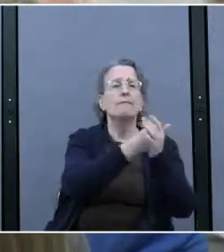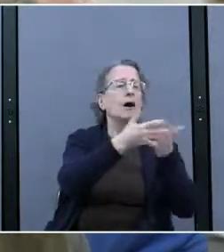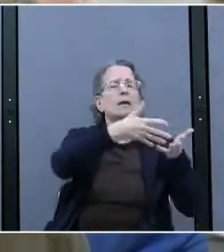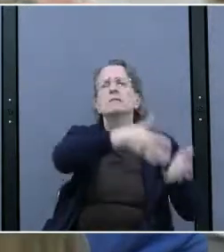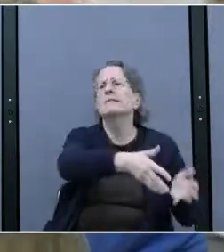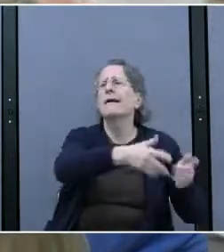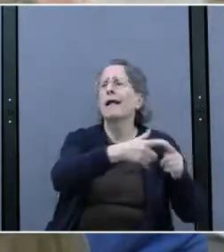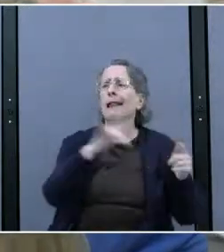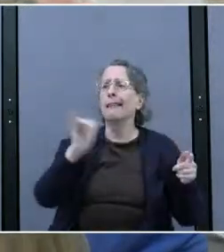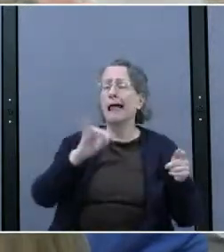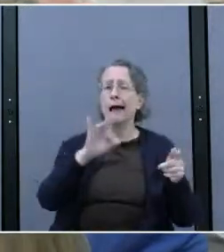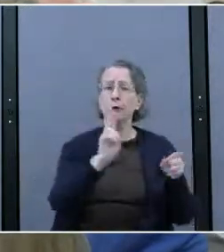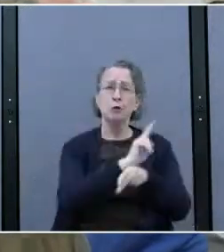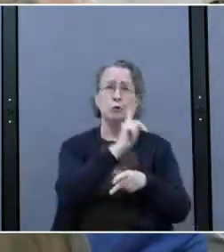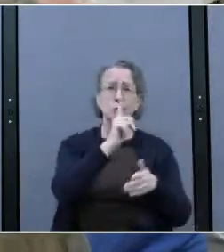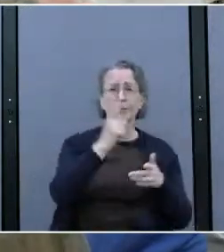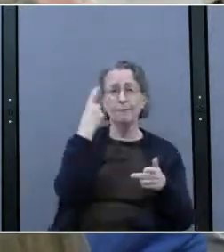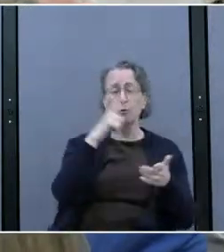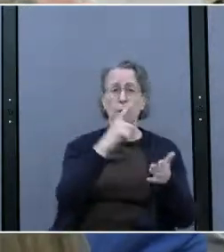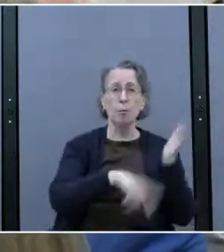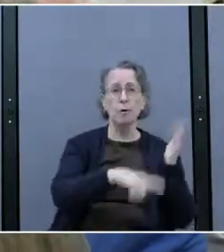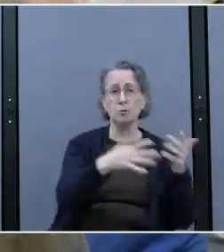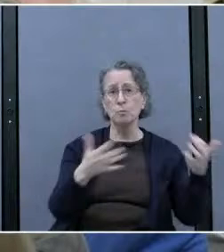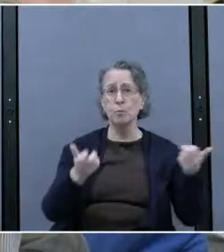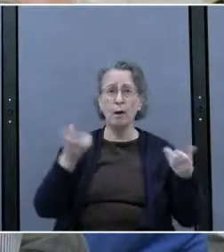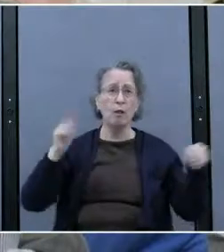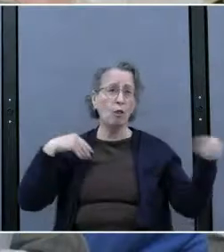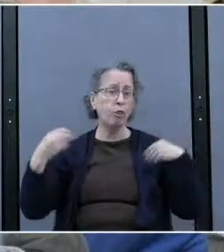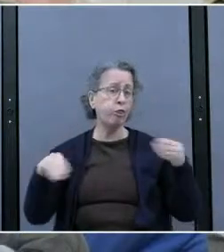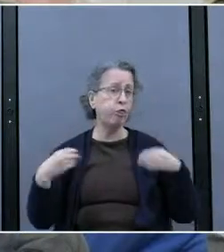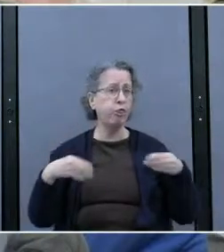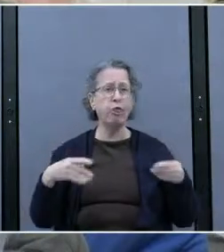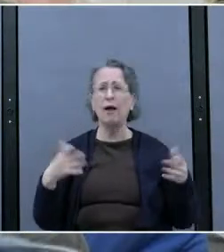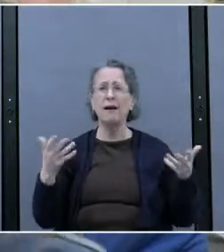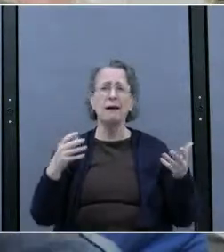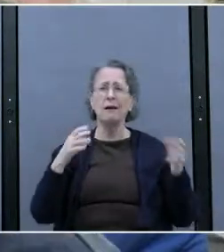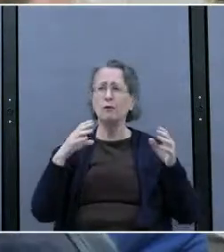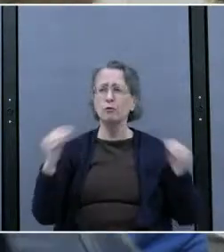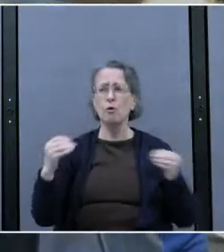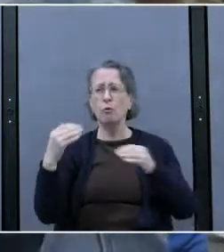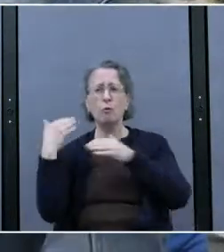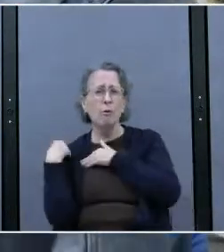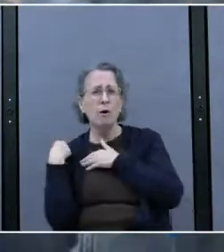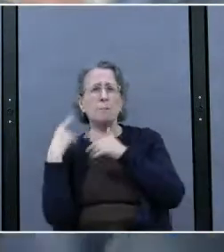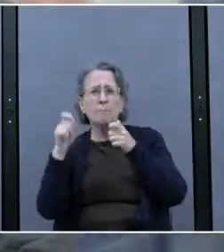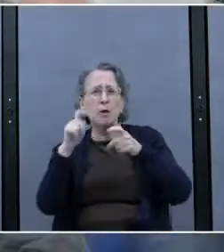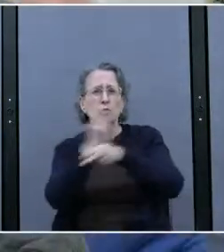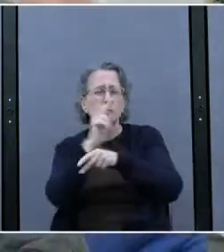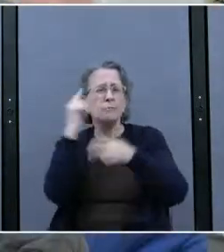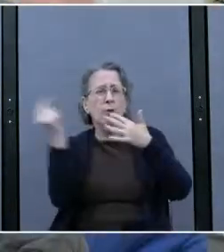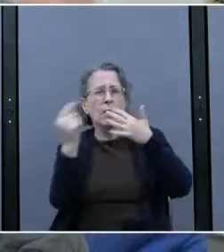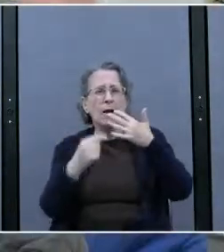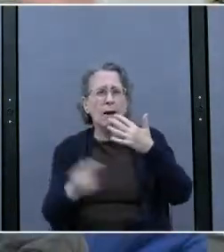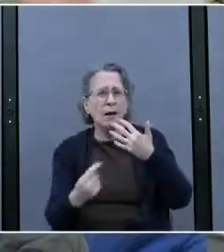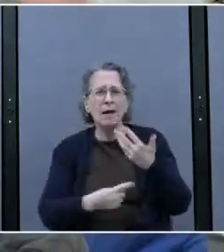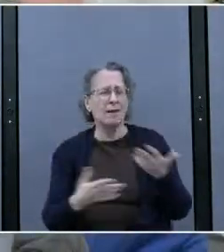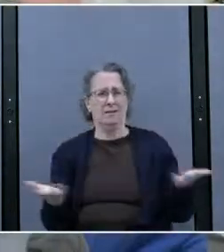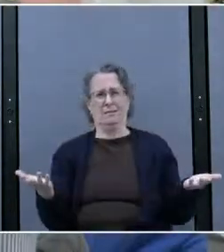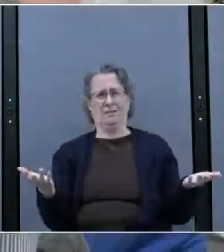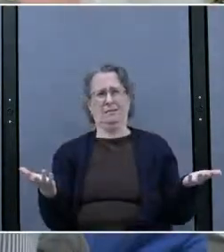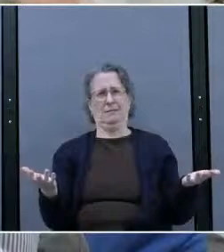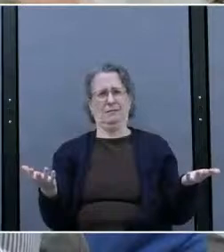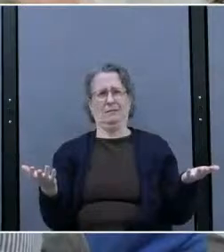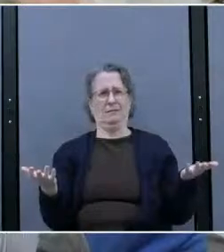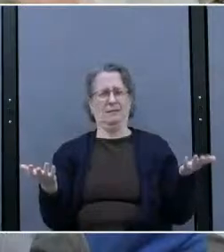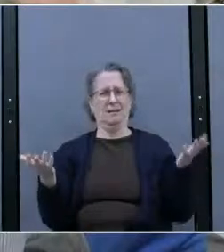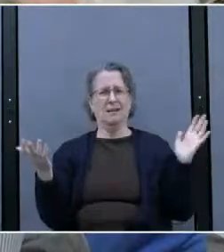So it's only so really all I'm wondering about is staffing budget that's not used at